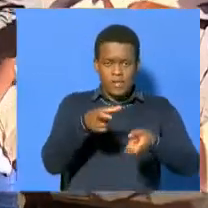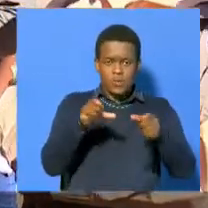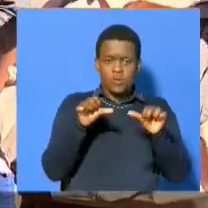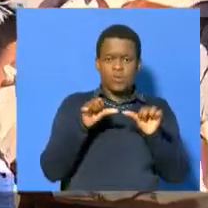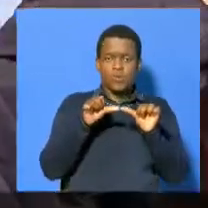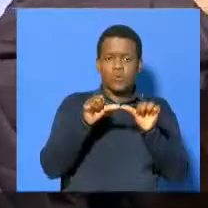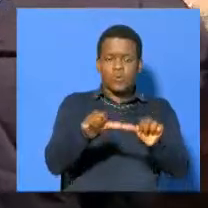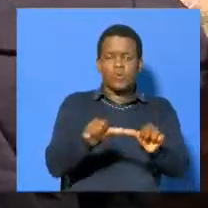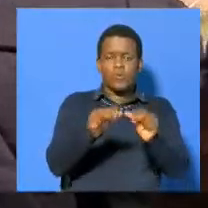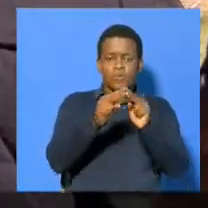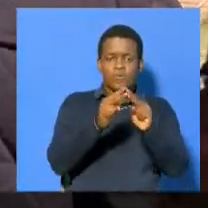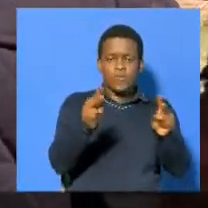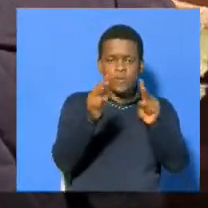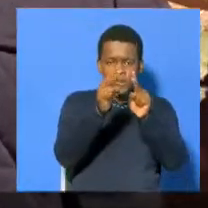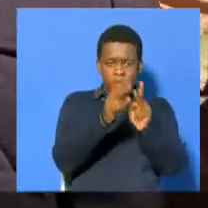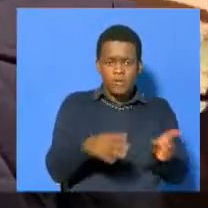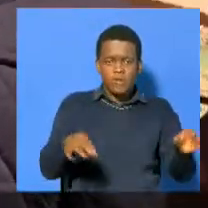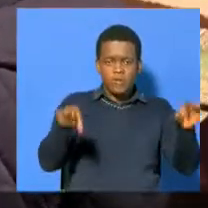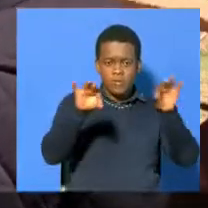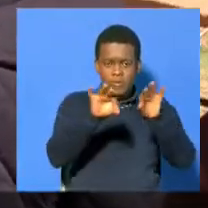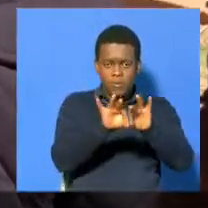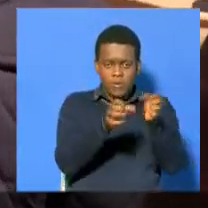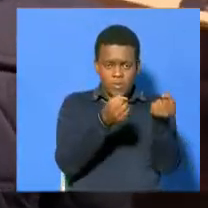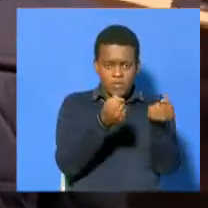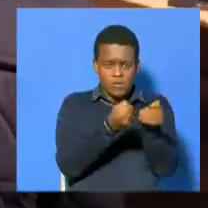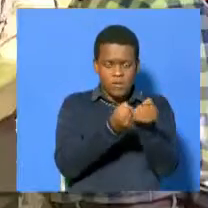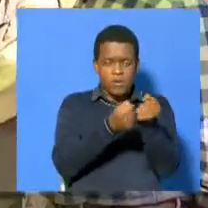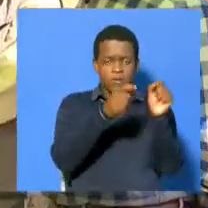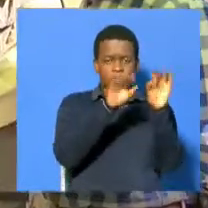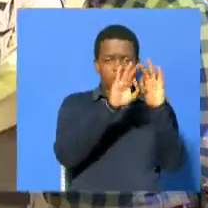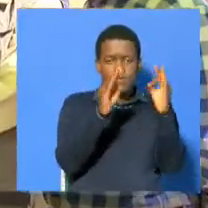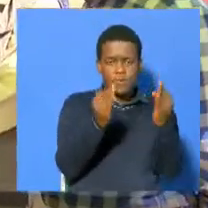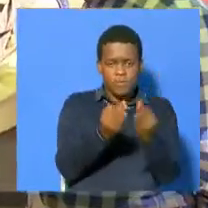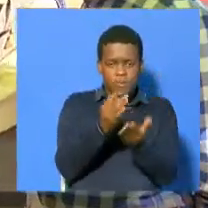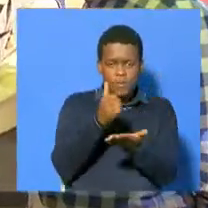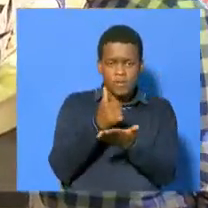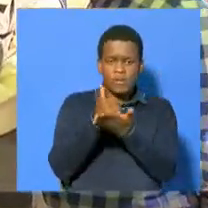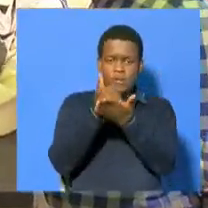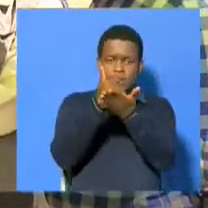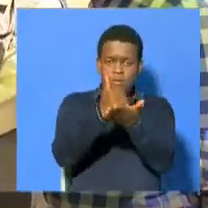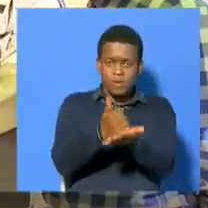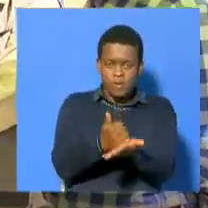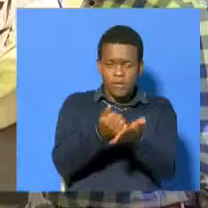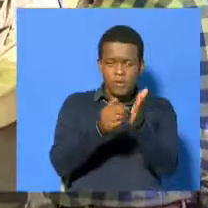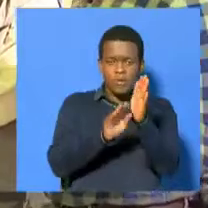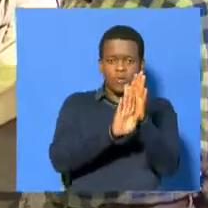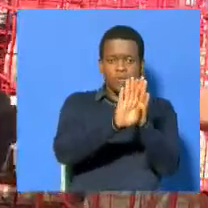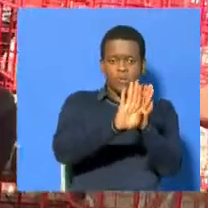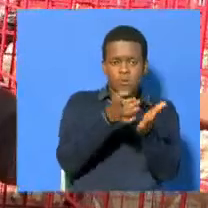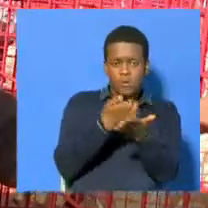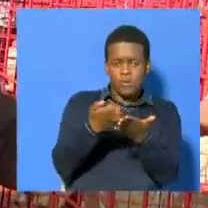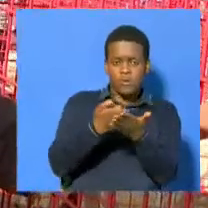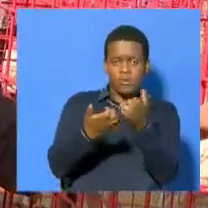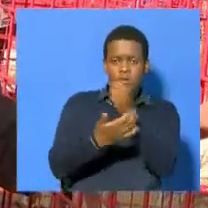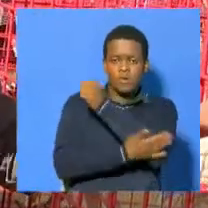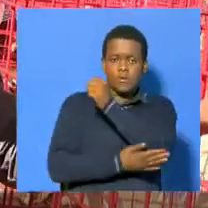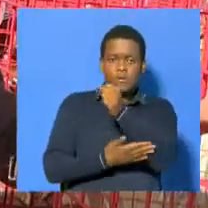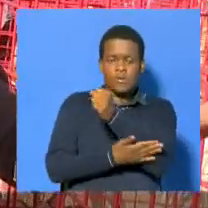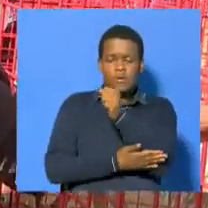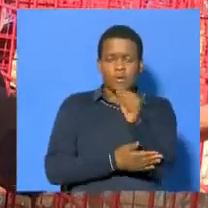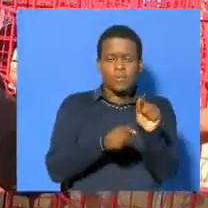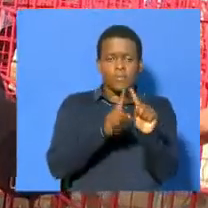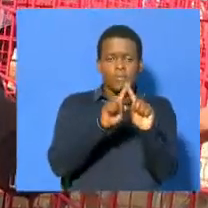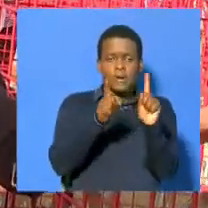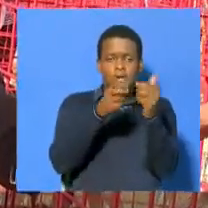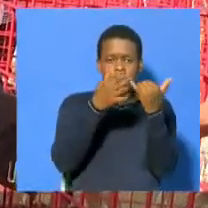be an important sector to sustain families and contributing to the national economy. It is against this